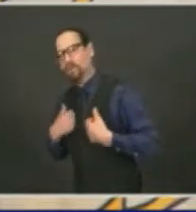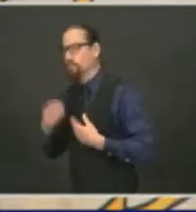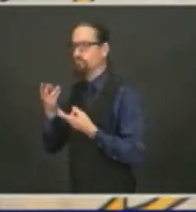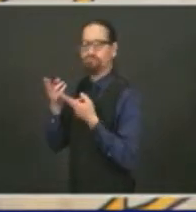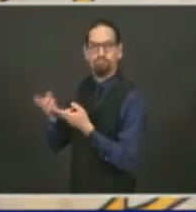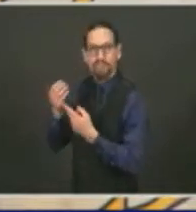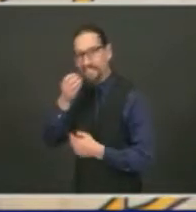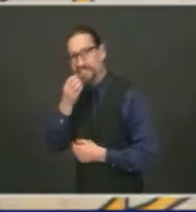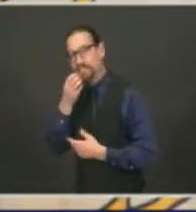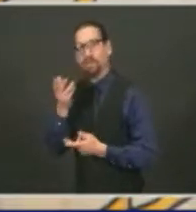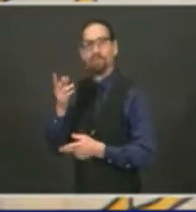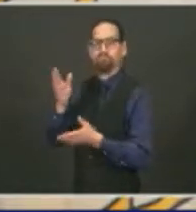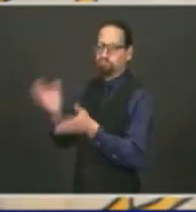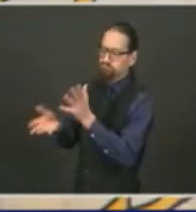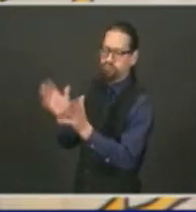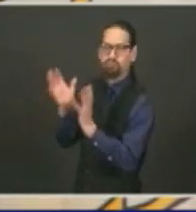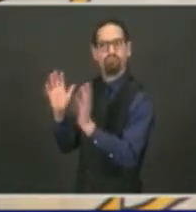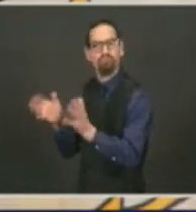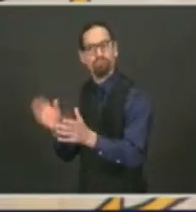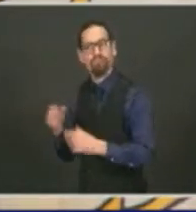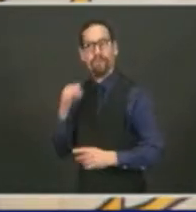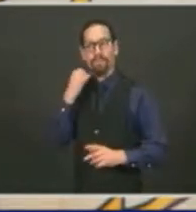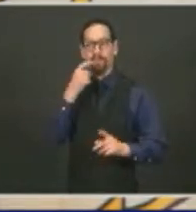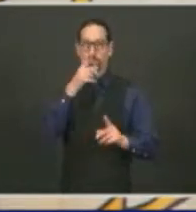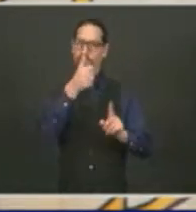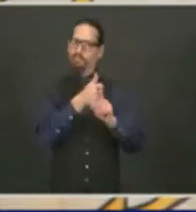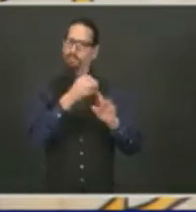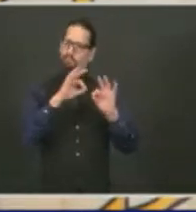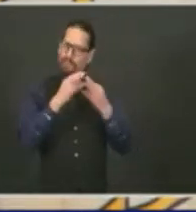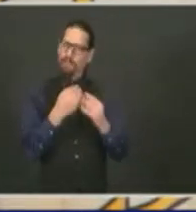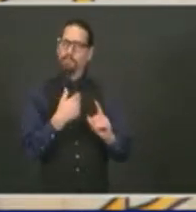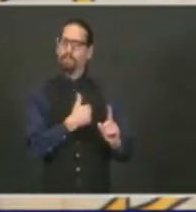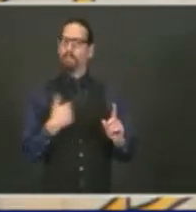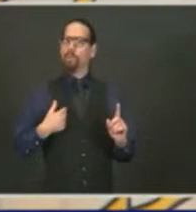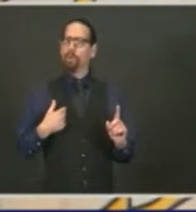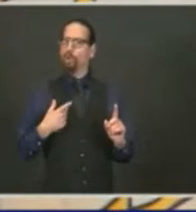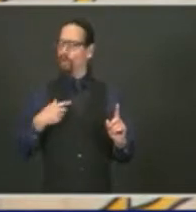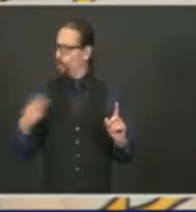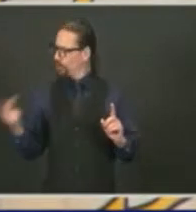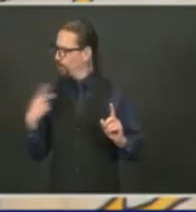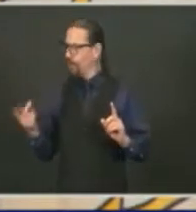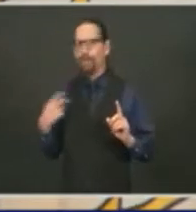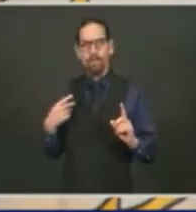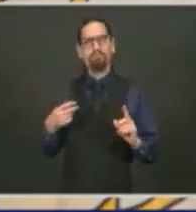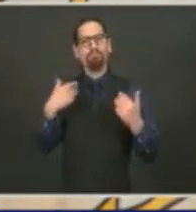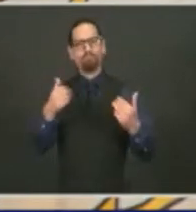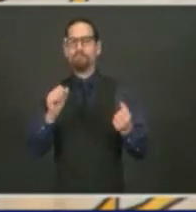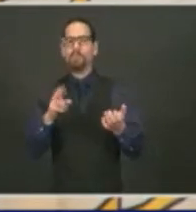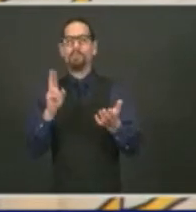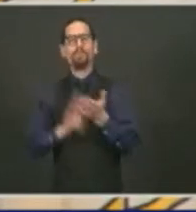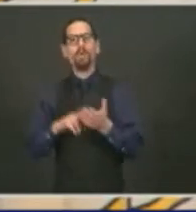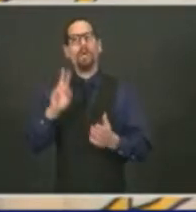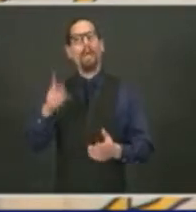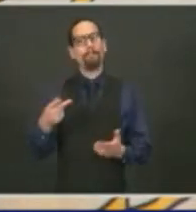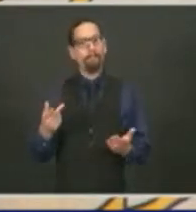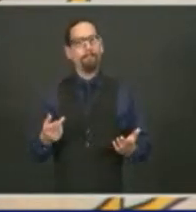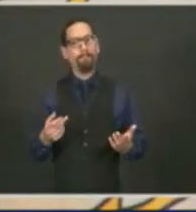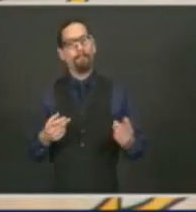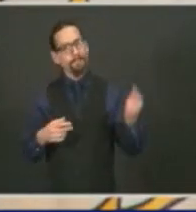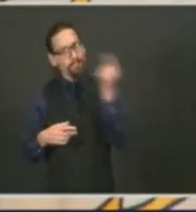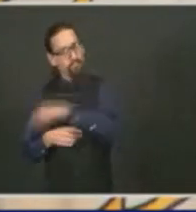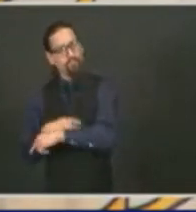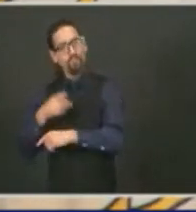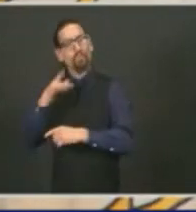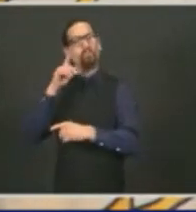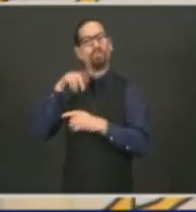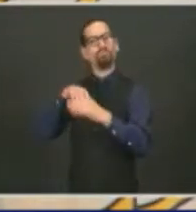you as a family member can sign up to be an essential caregiver to your loved one. It's